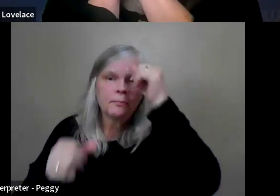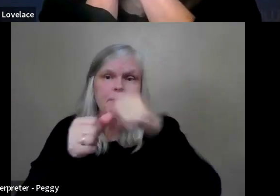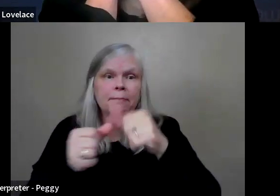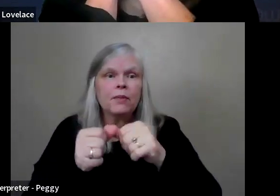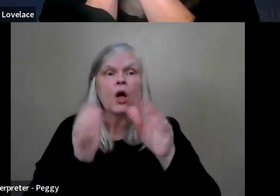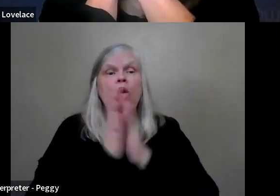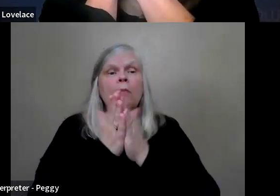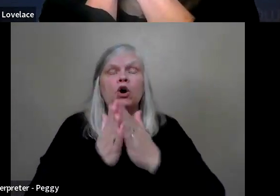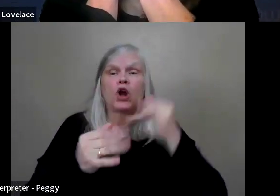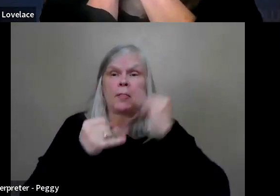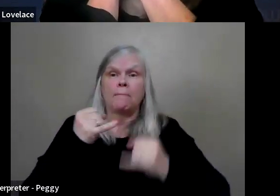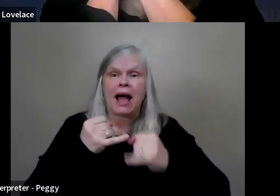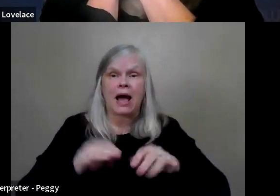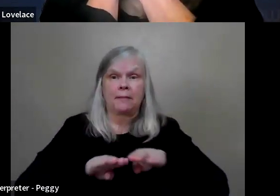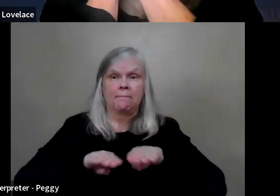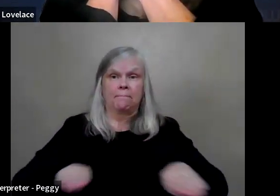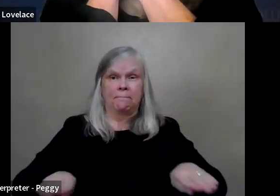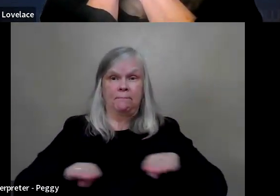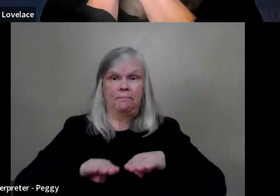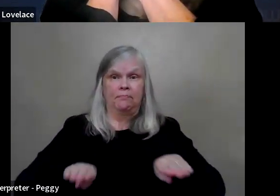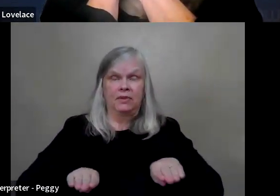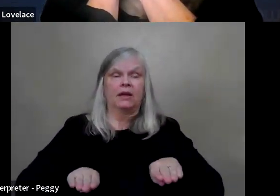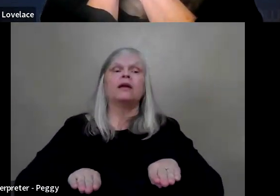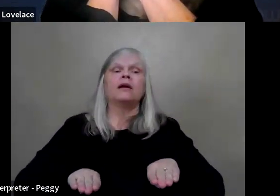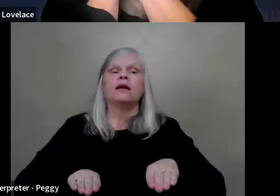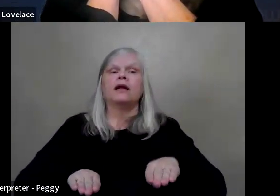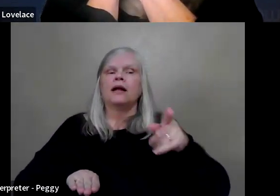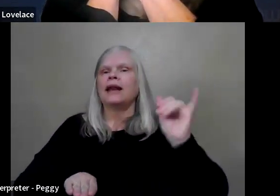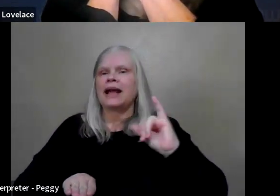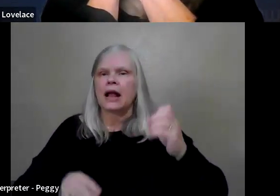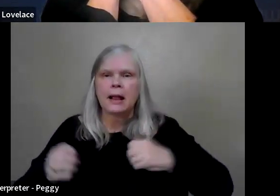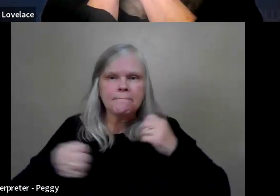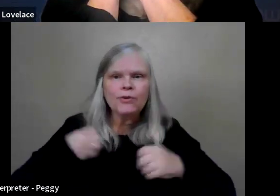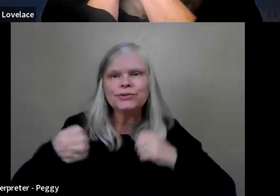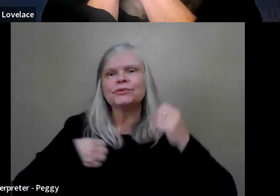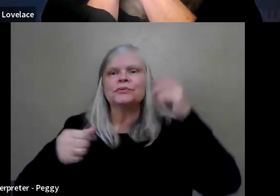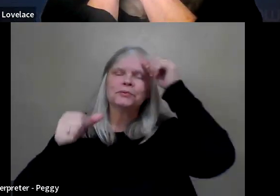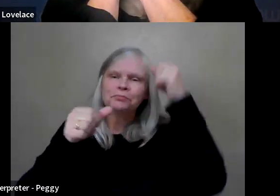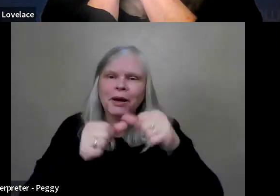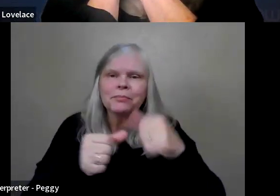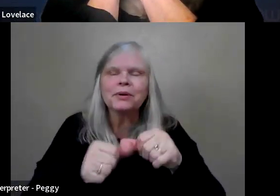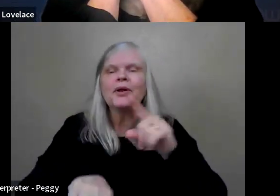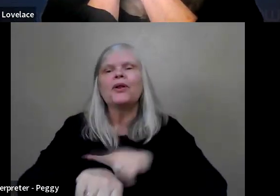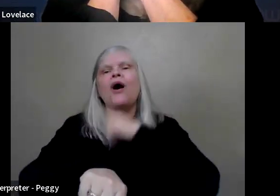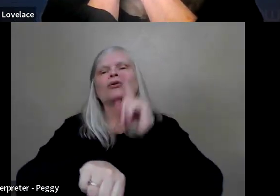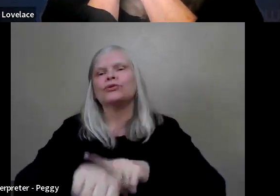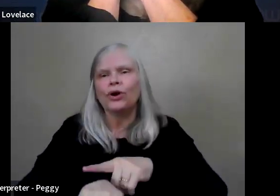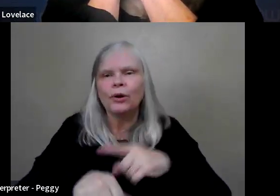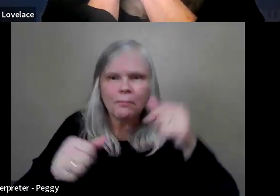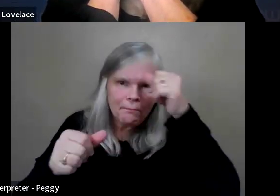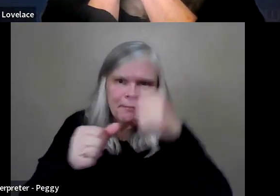whereas the books on the bottom shelves represent things like emotional memories, long-term